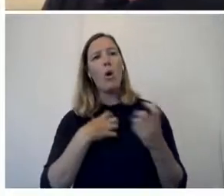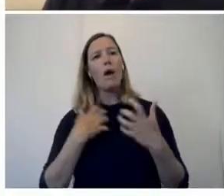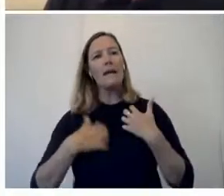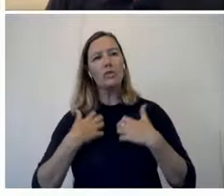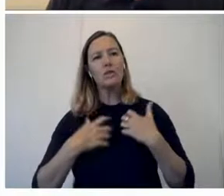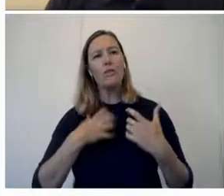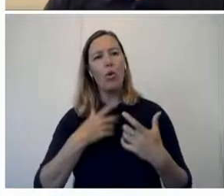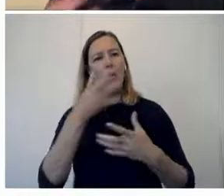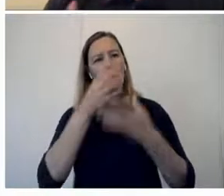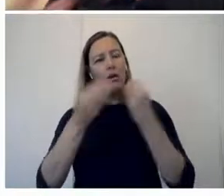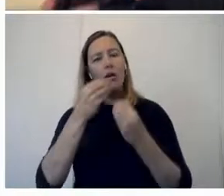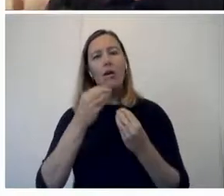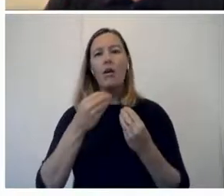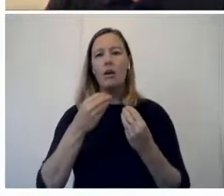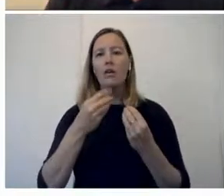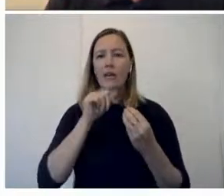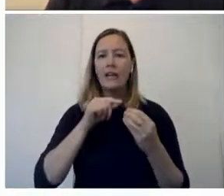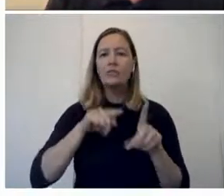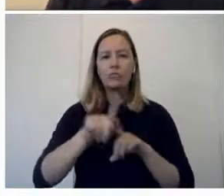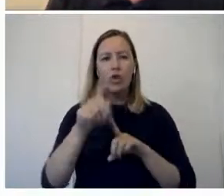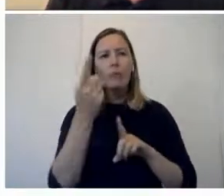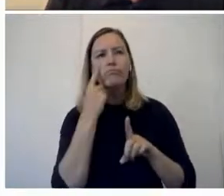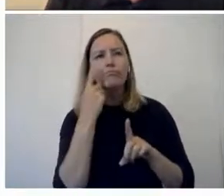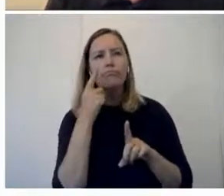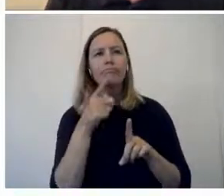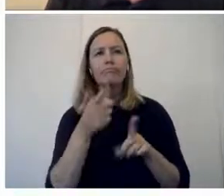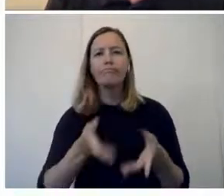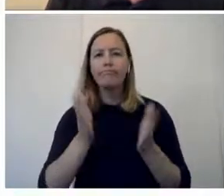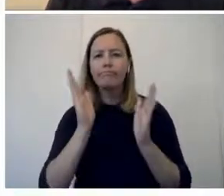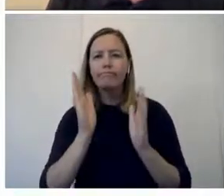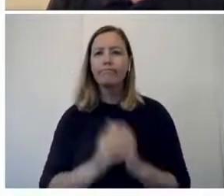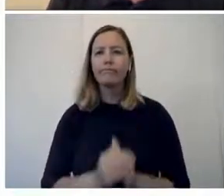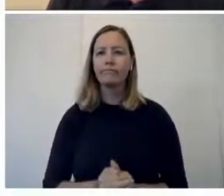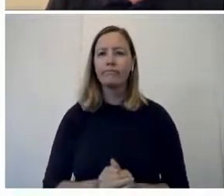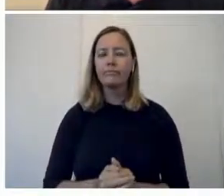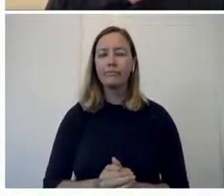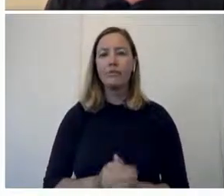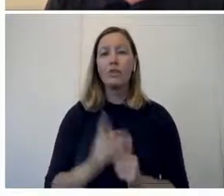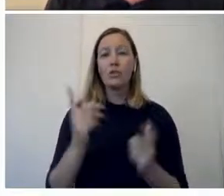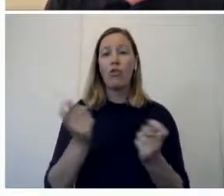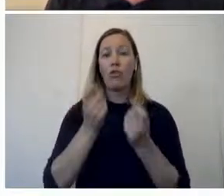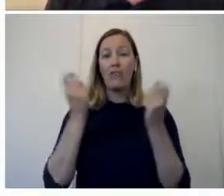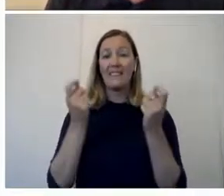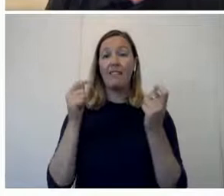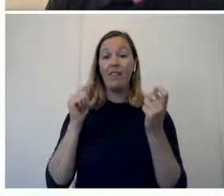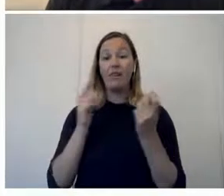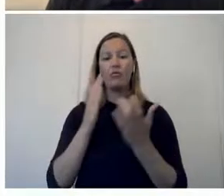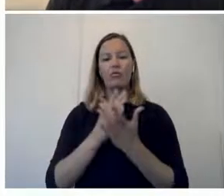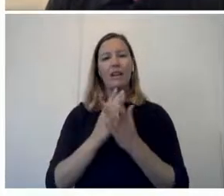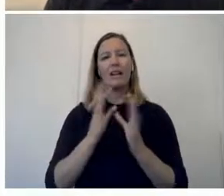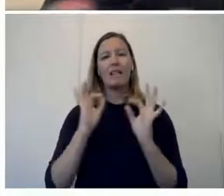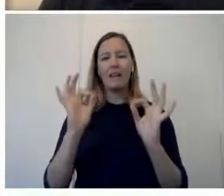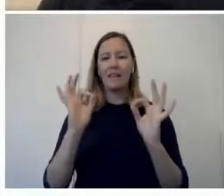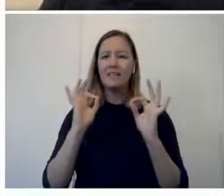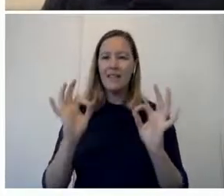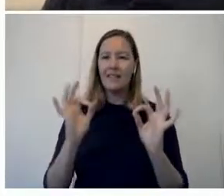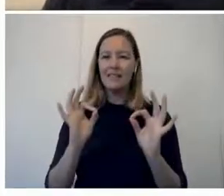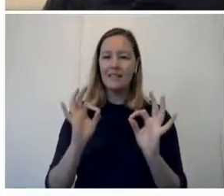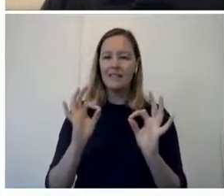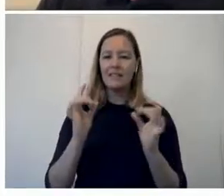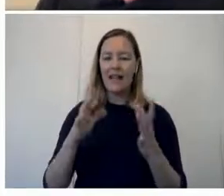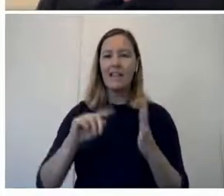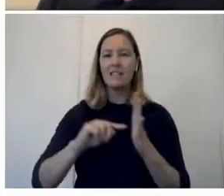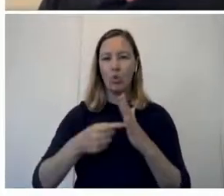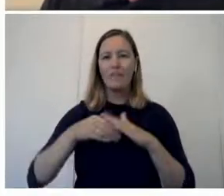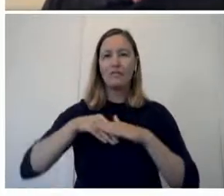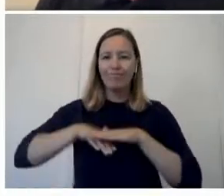festival. And it's a way of trying new things. And so festivals are a fantastic entry point for